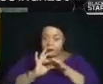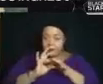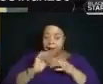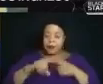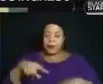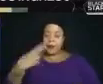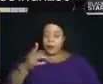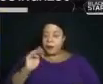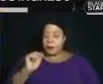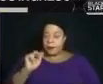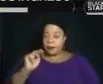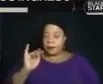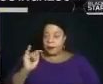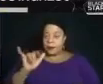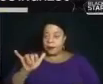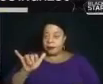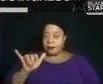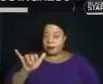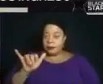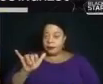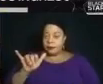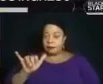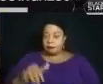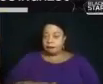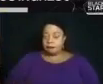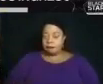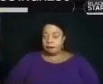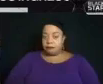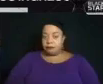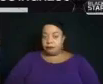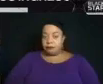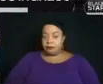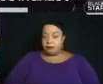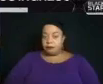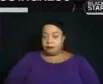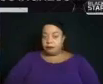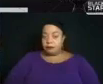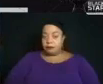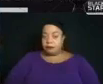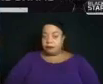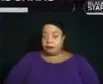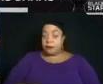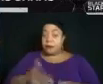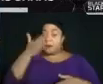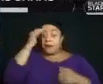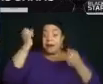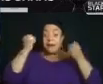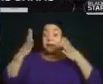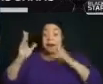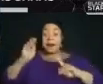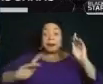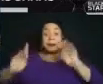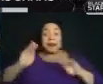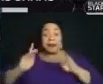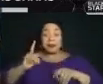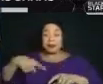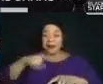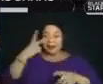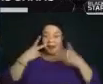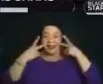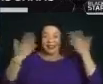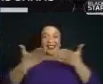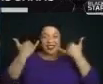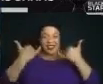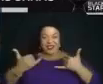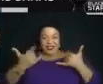Because many of the people you see here today know these realities, know this pain, this injustice, and